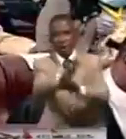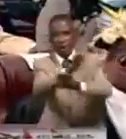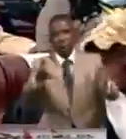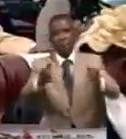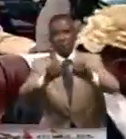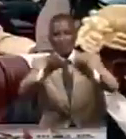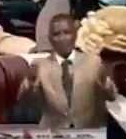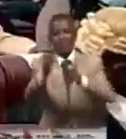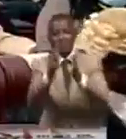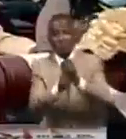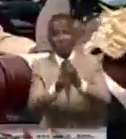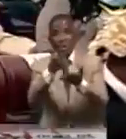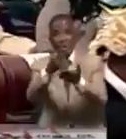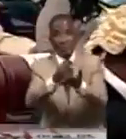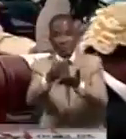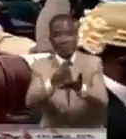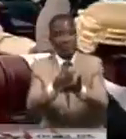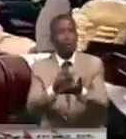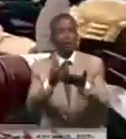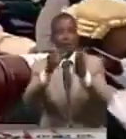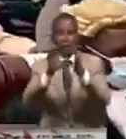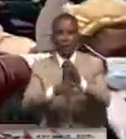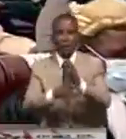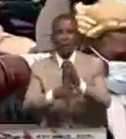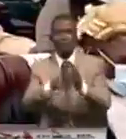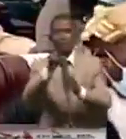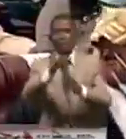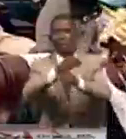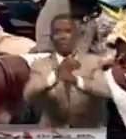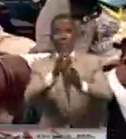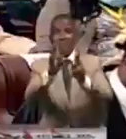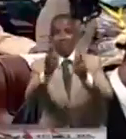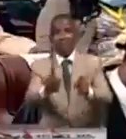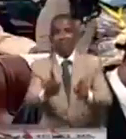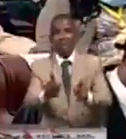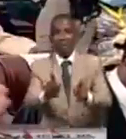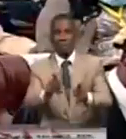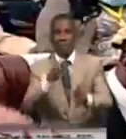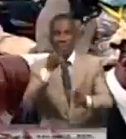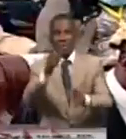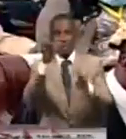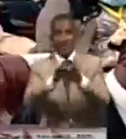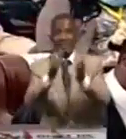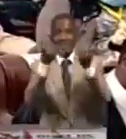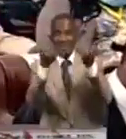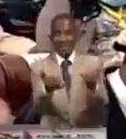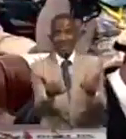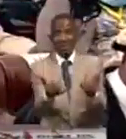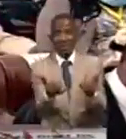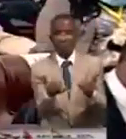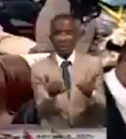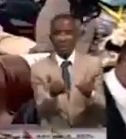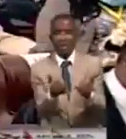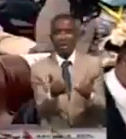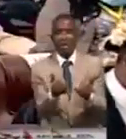evidence, then whether or not the defendant, and I'm saying respectfully that in this case, the